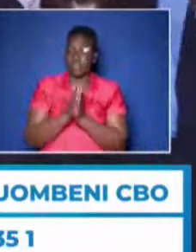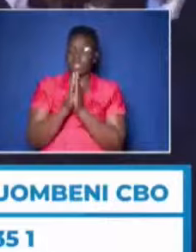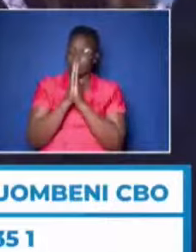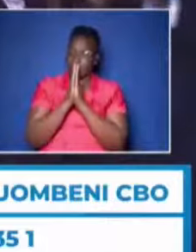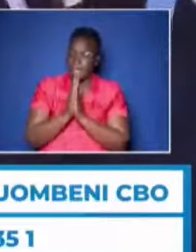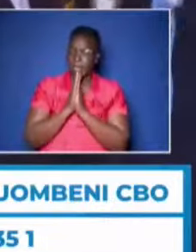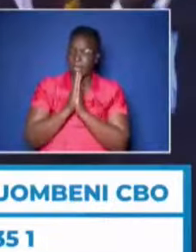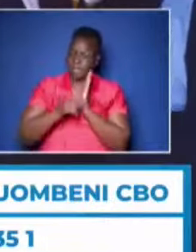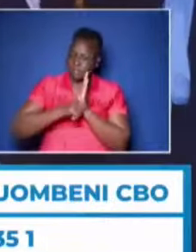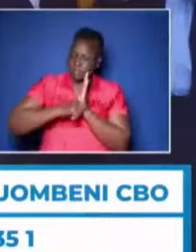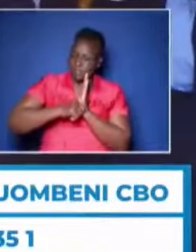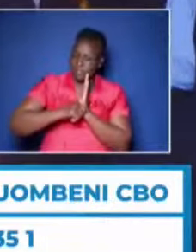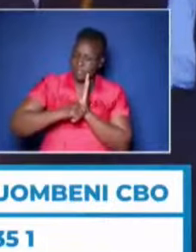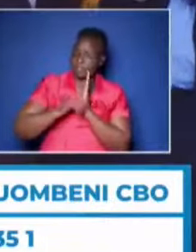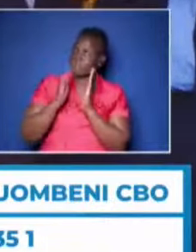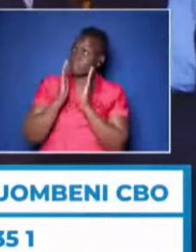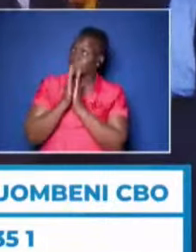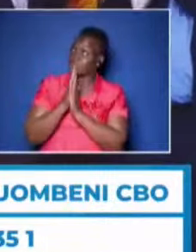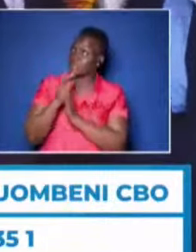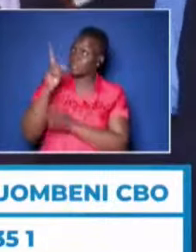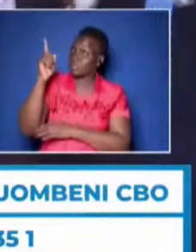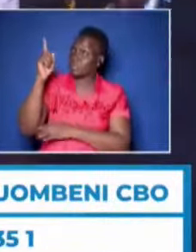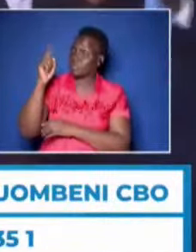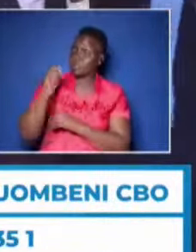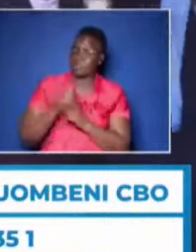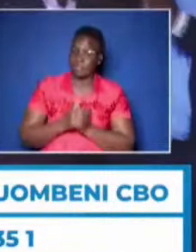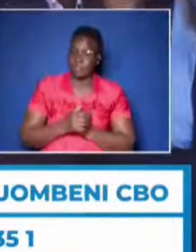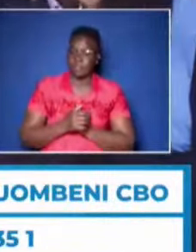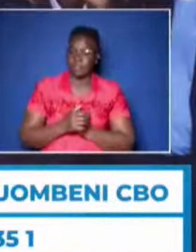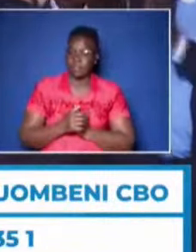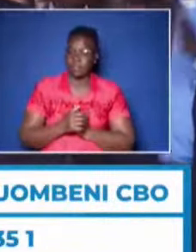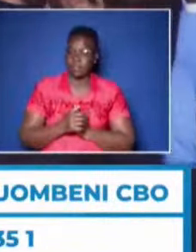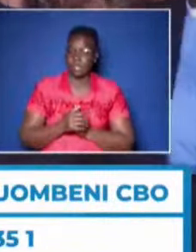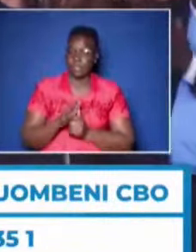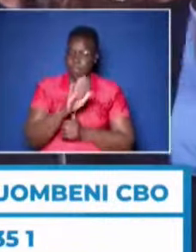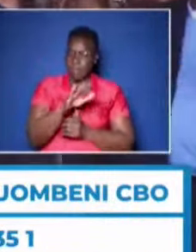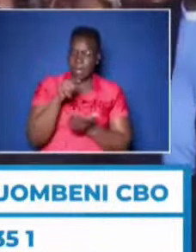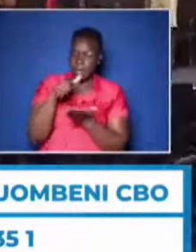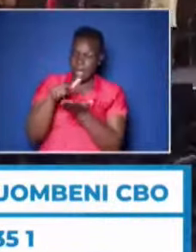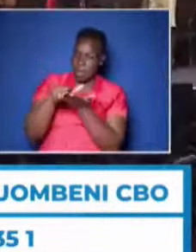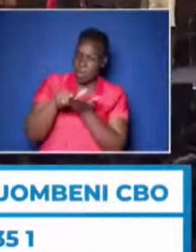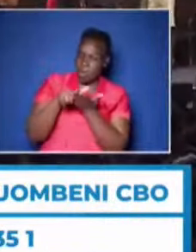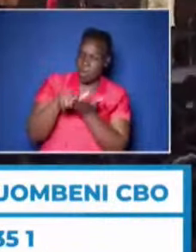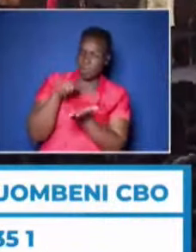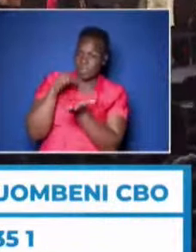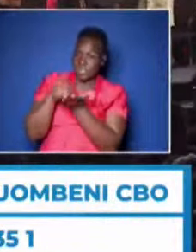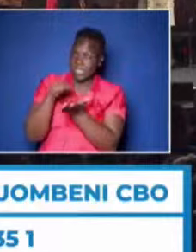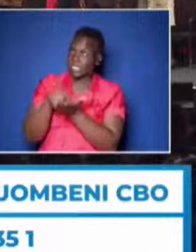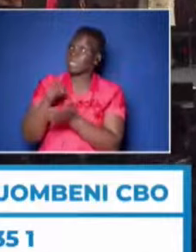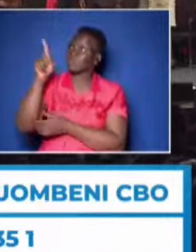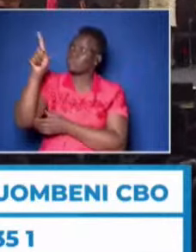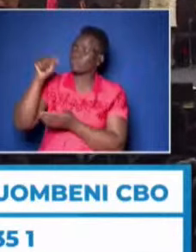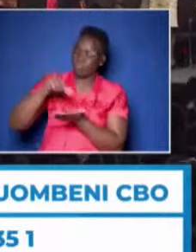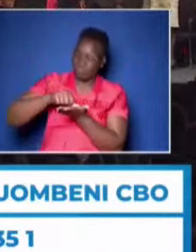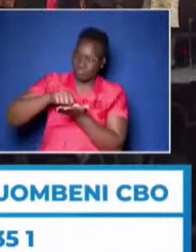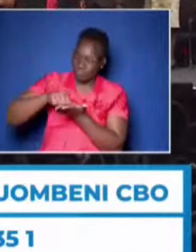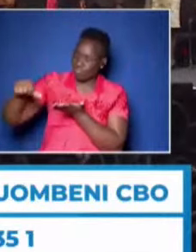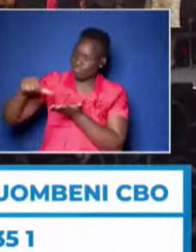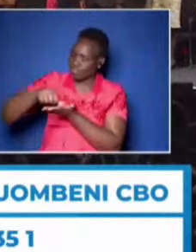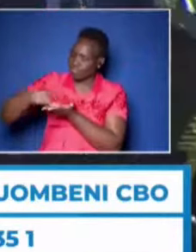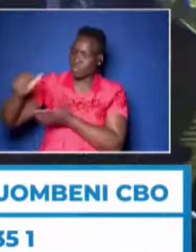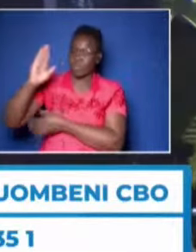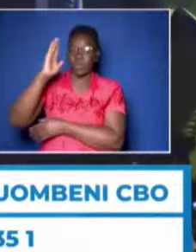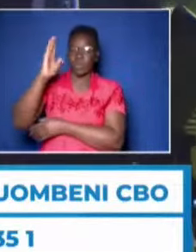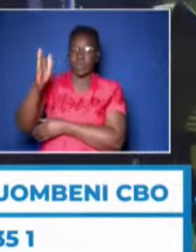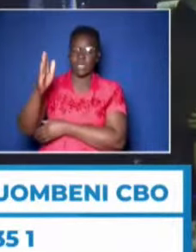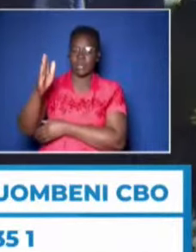AUD will be can will be canceled the properties will come your